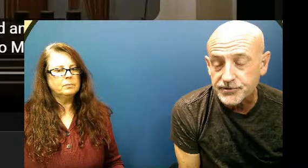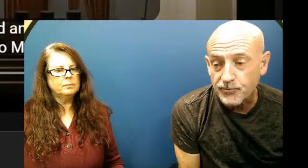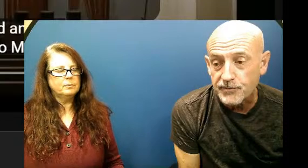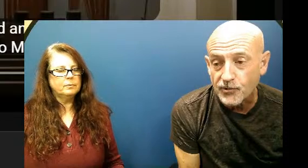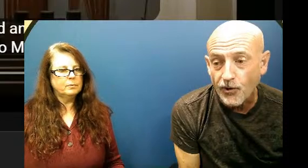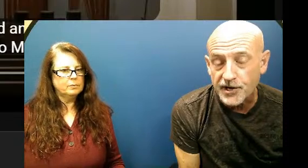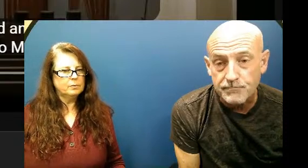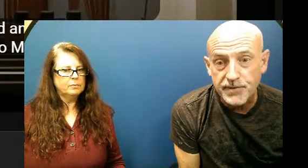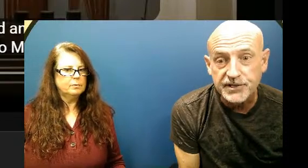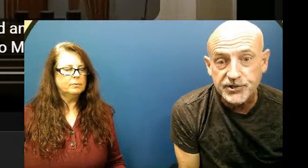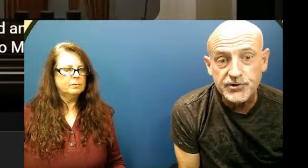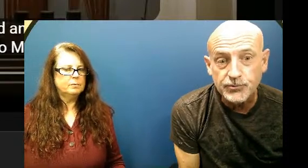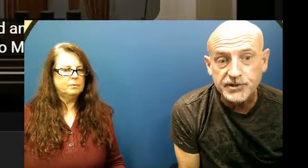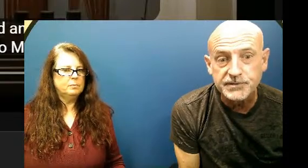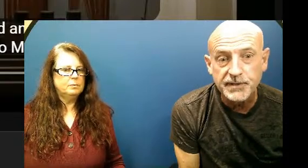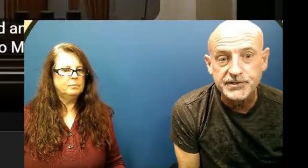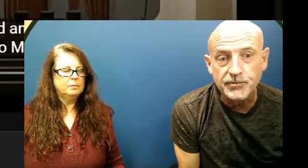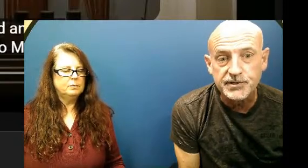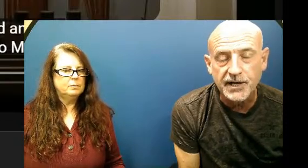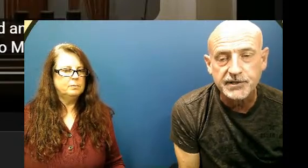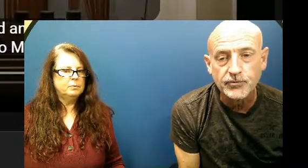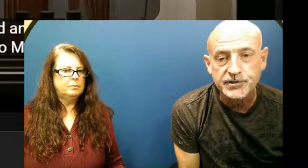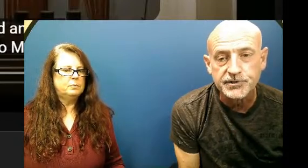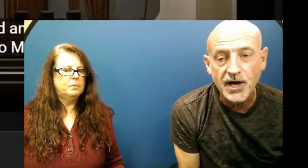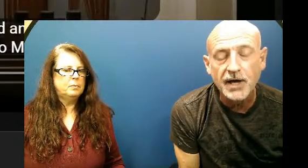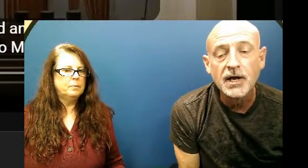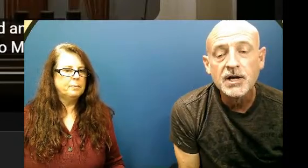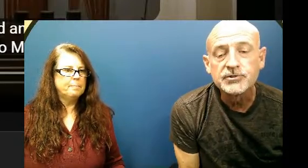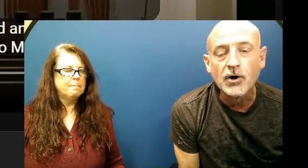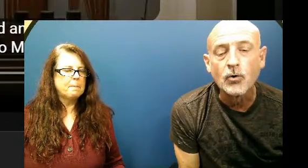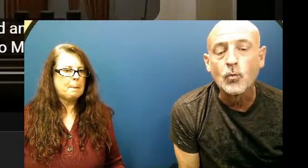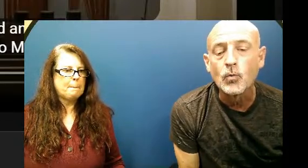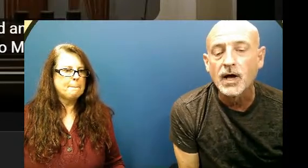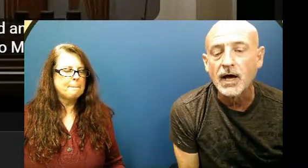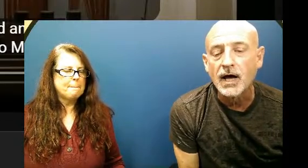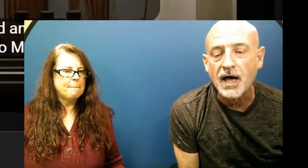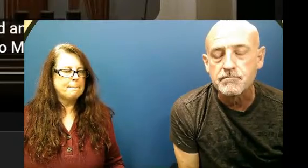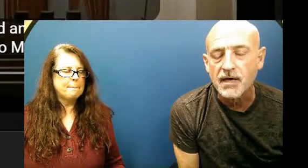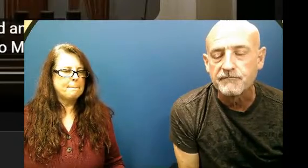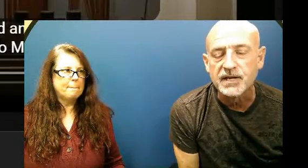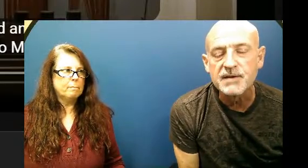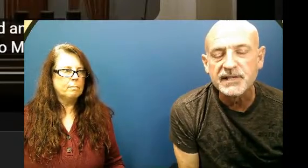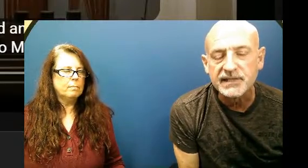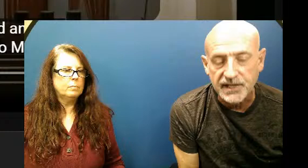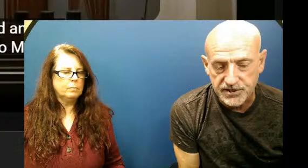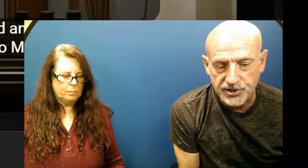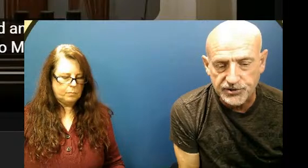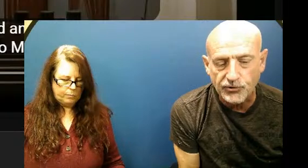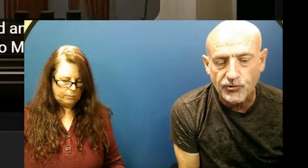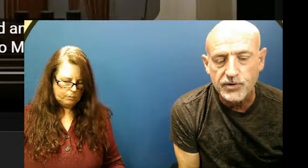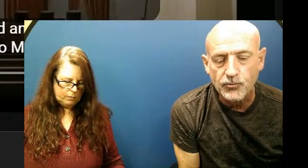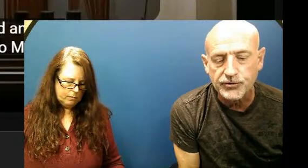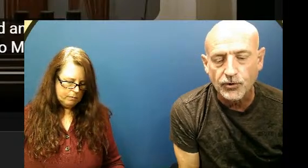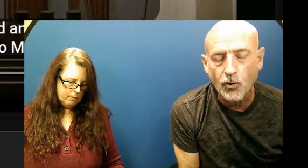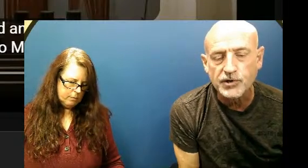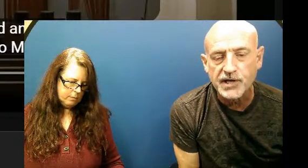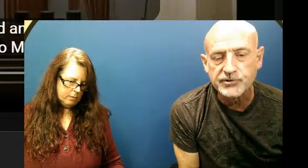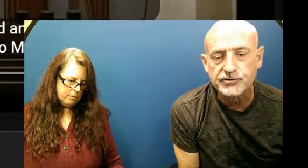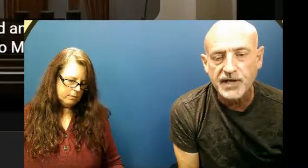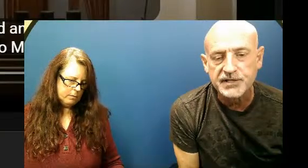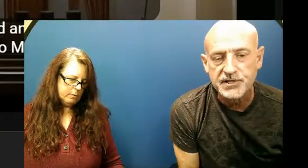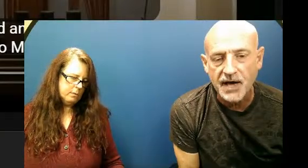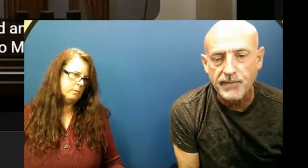say the Supreme Court can pick and choose what speech is protected and which is not. So I vehemently disagree with the